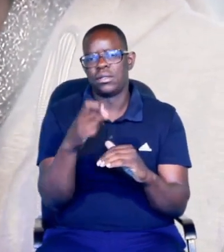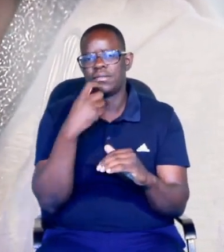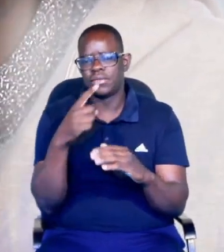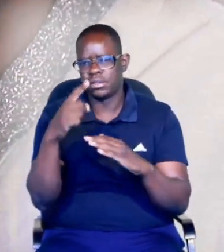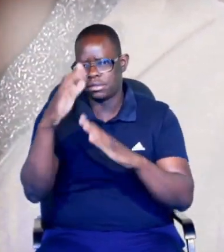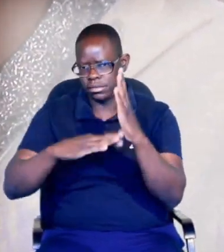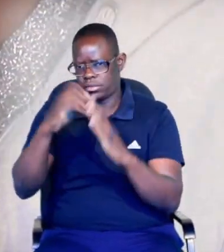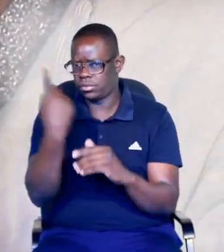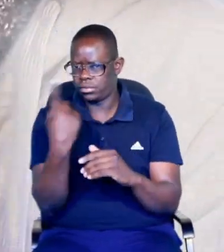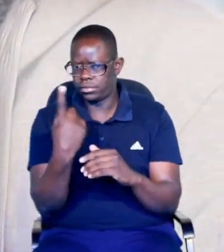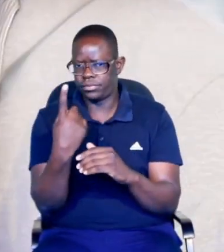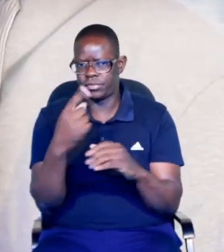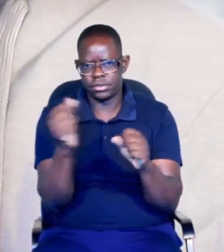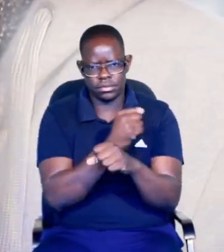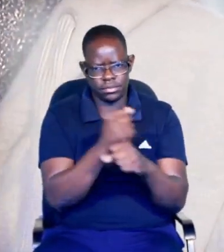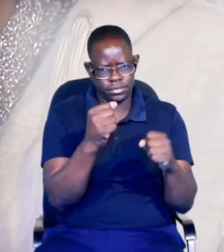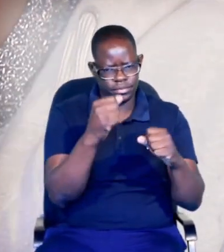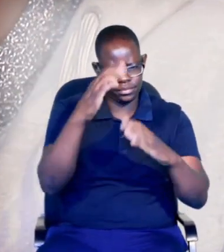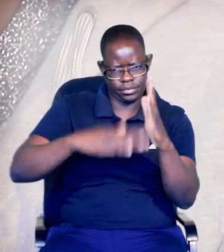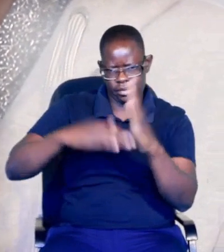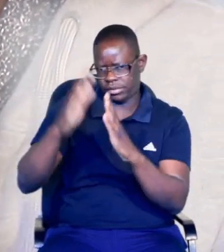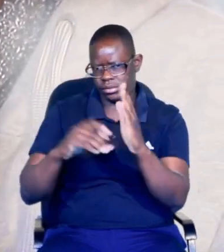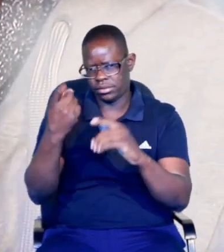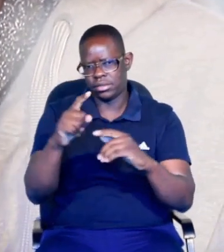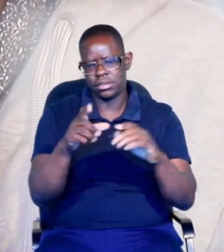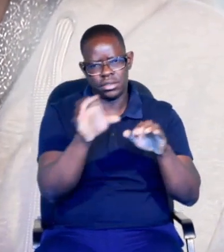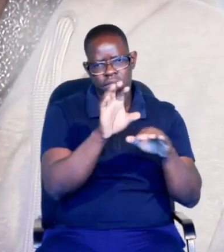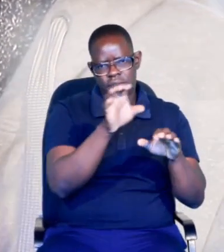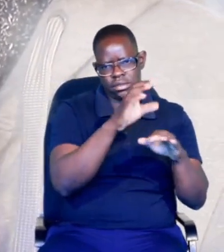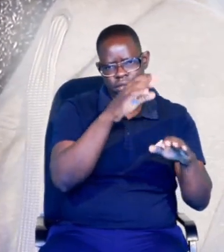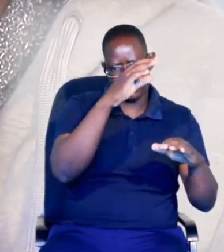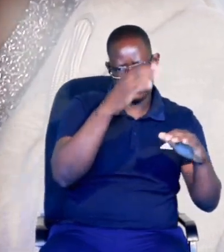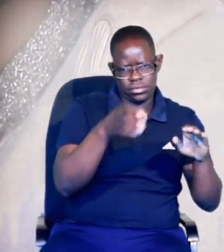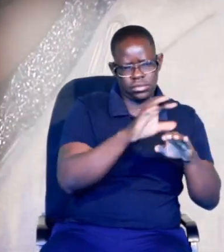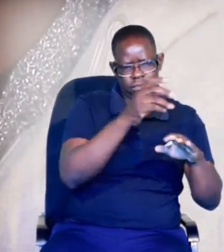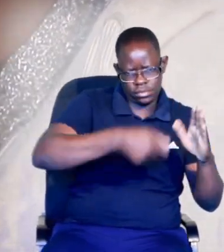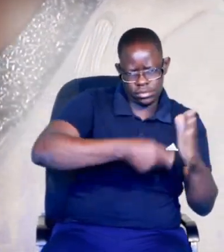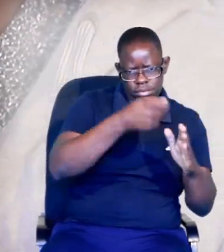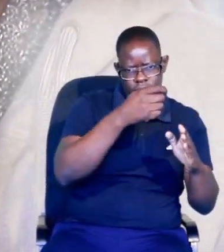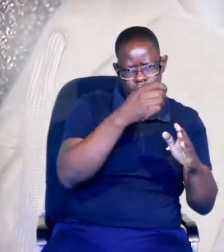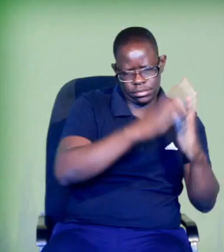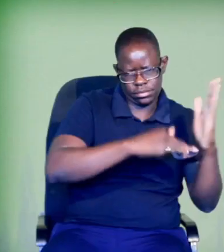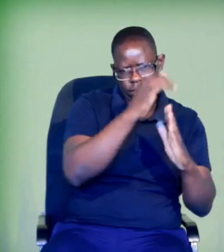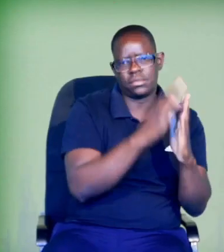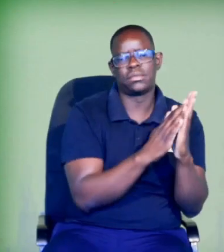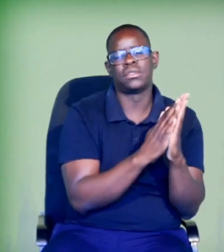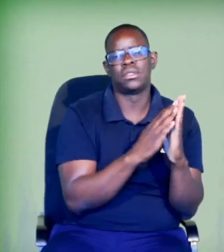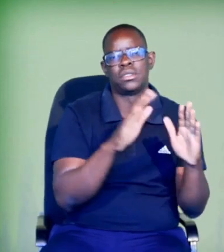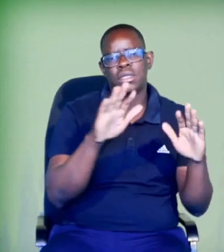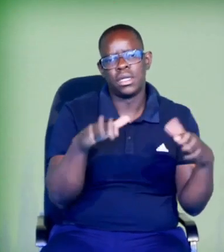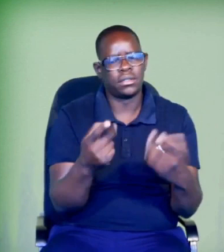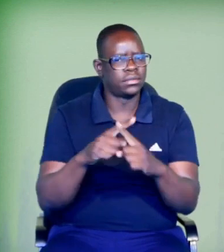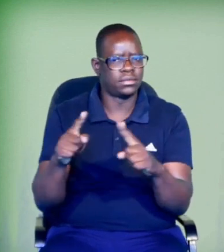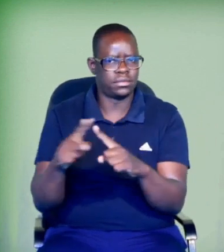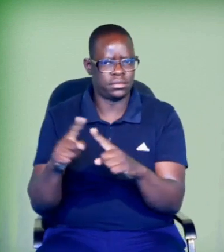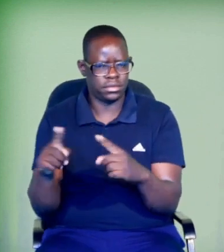specialization. Just as the bricklayer cannot necessarily paint because his area of specialization is bricklaying and plastering. And how this